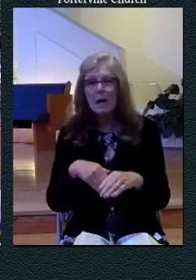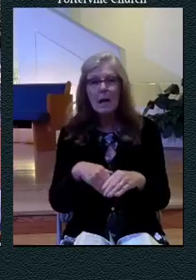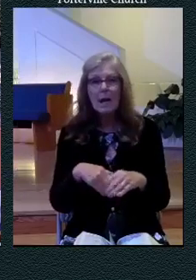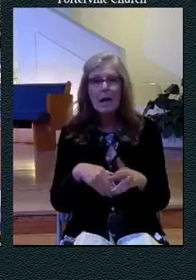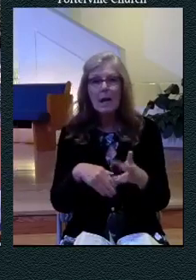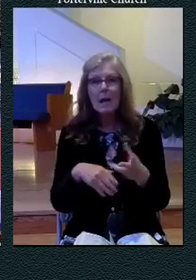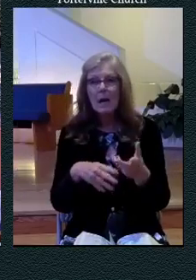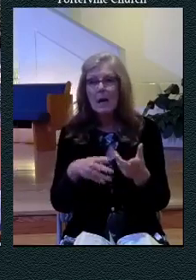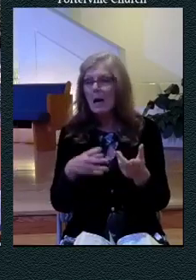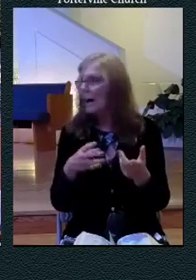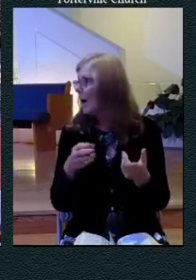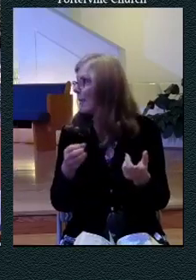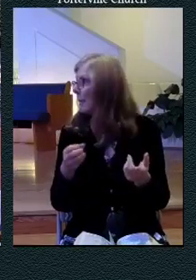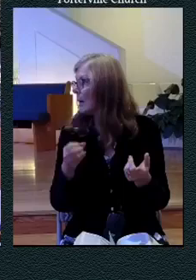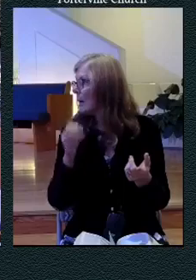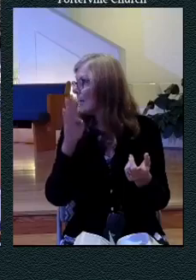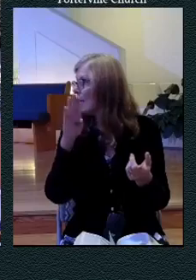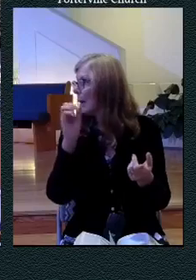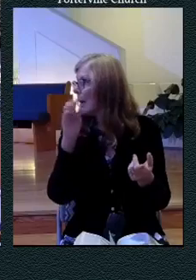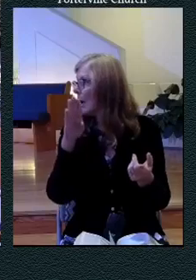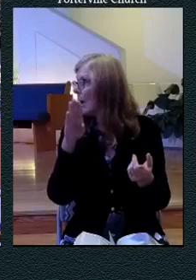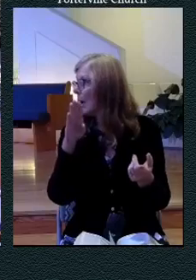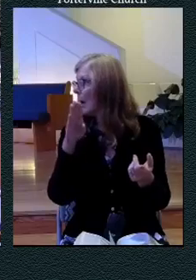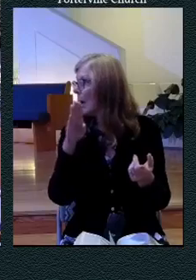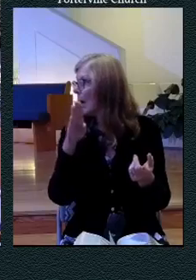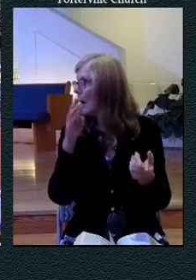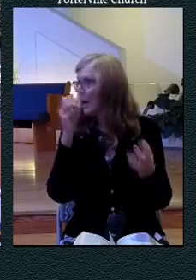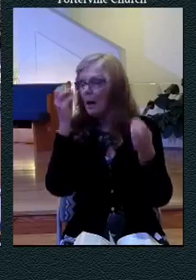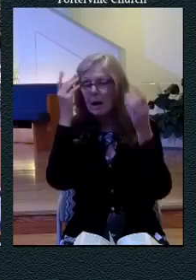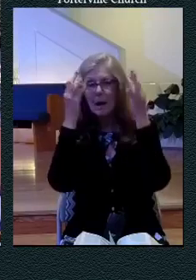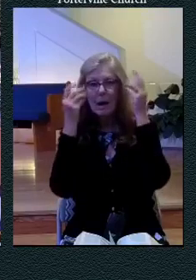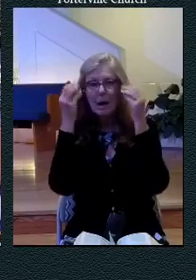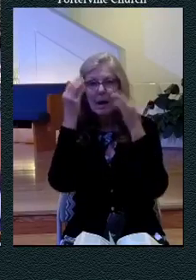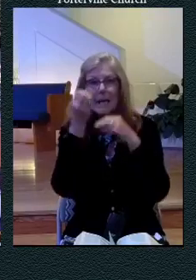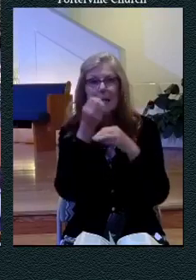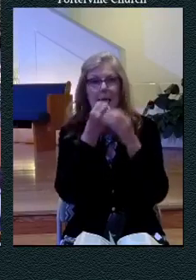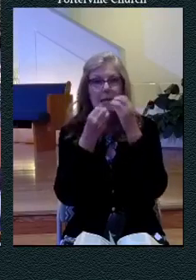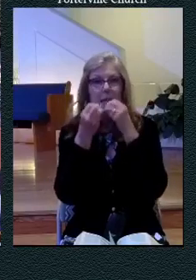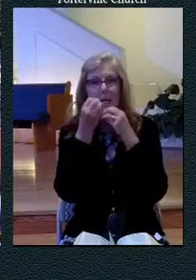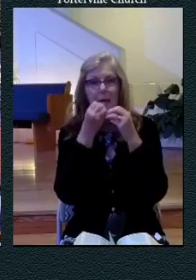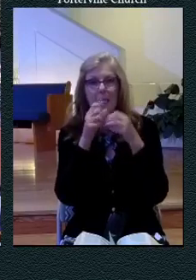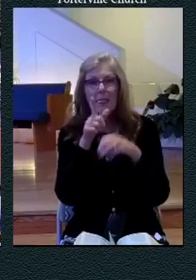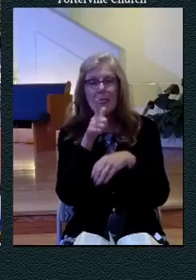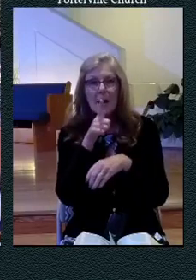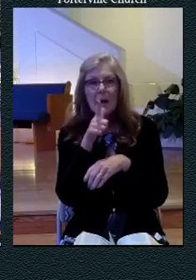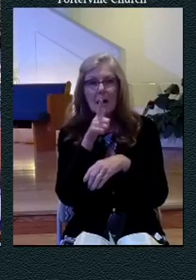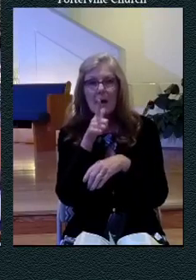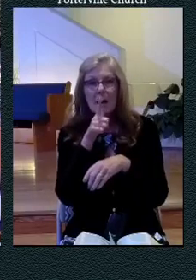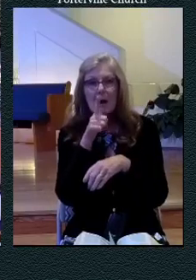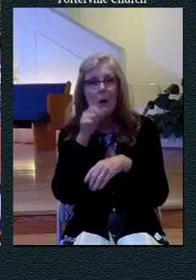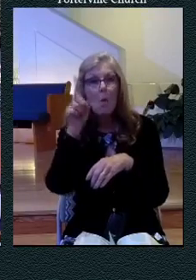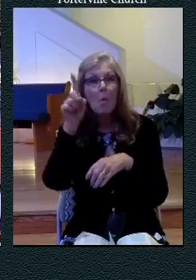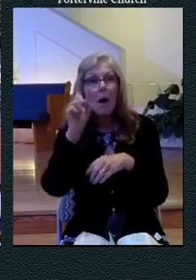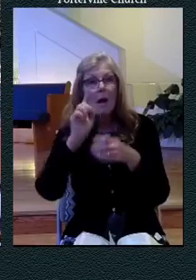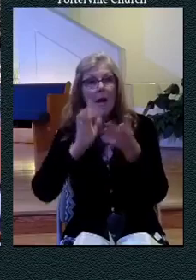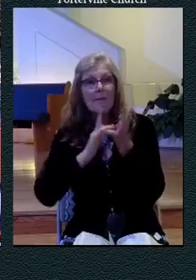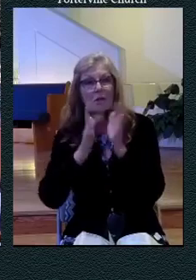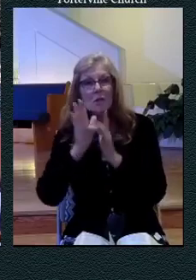And Bob was thinking of eating his lunch when one of Jesus' friends came